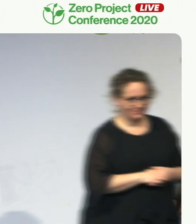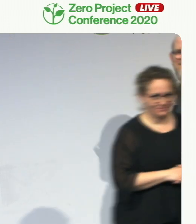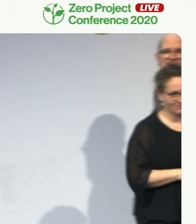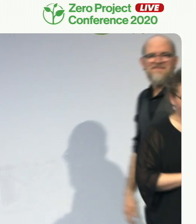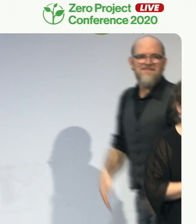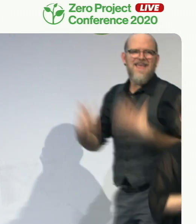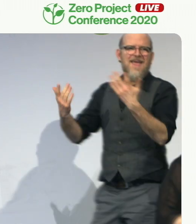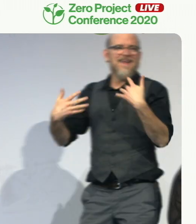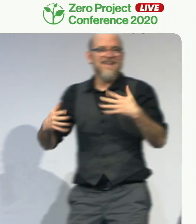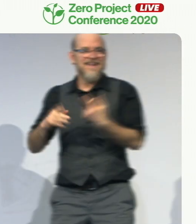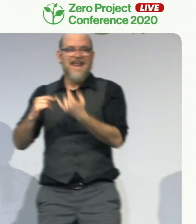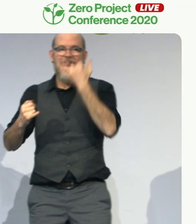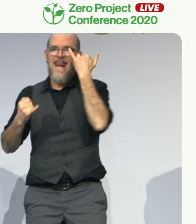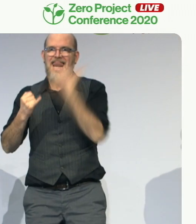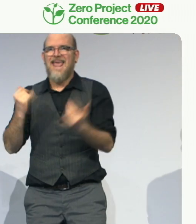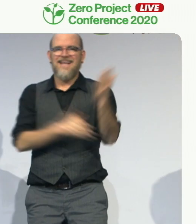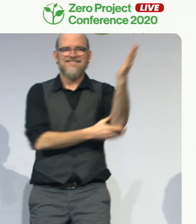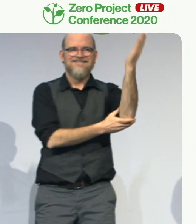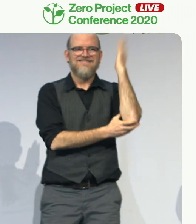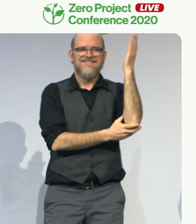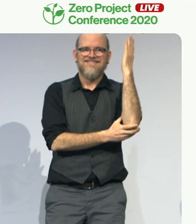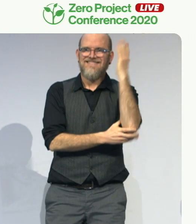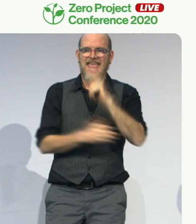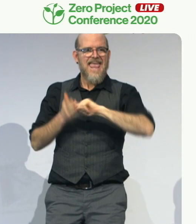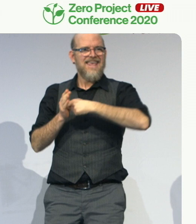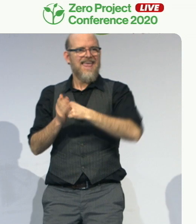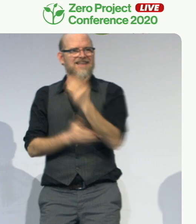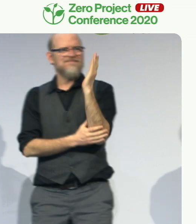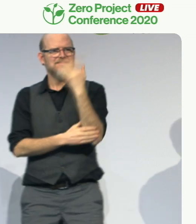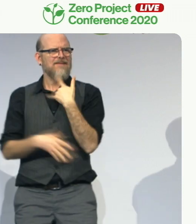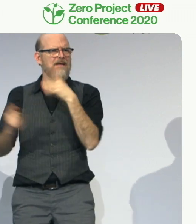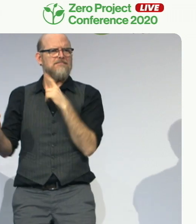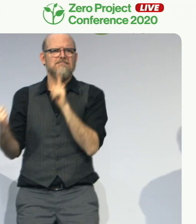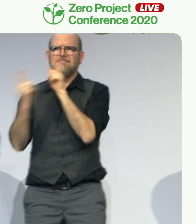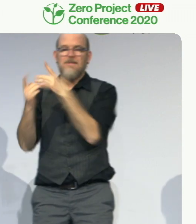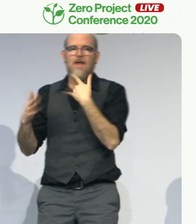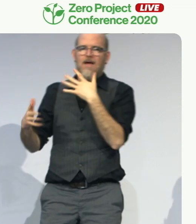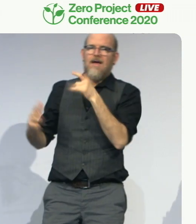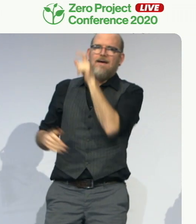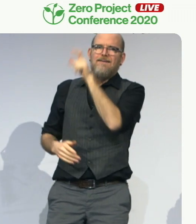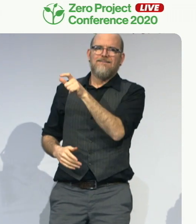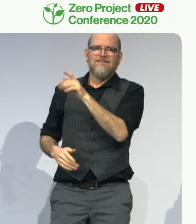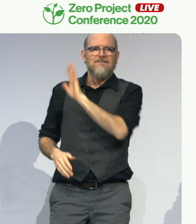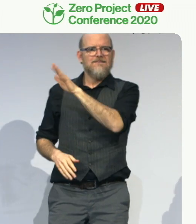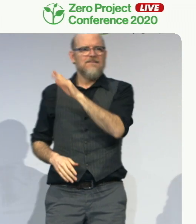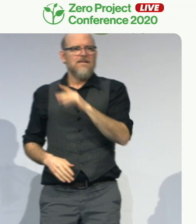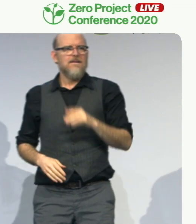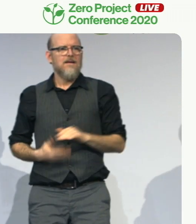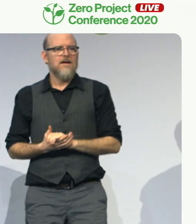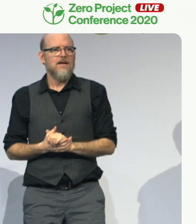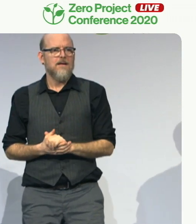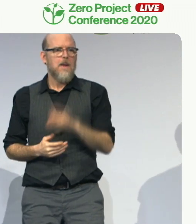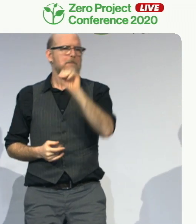Highness, the Prince Mired of Jordan last night, and I have to say, wonderful conversation. So